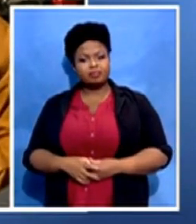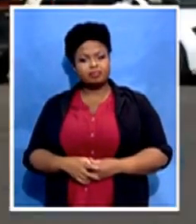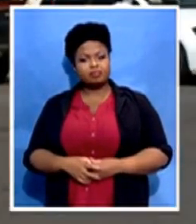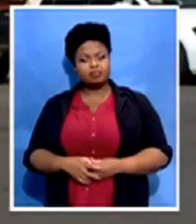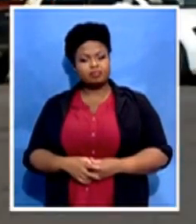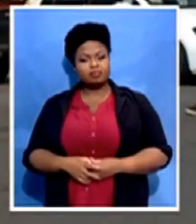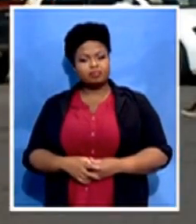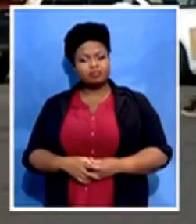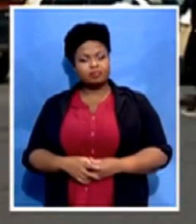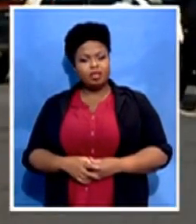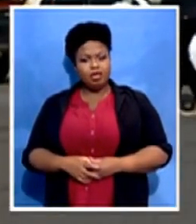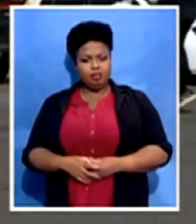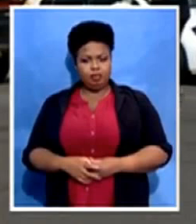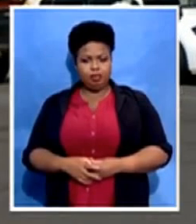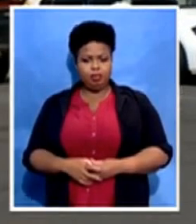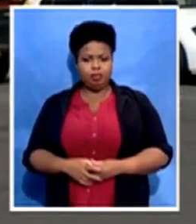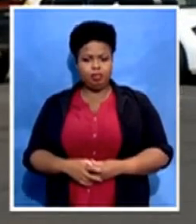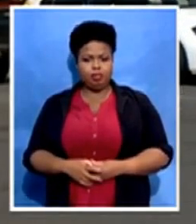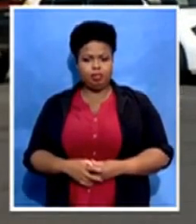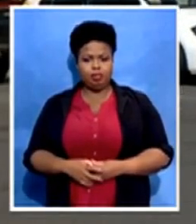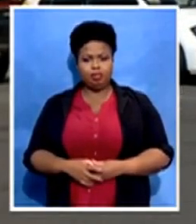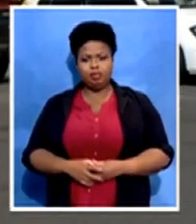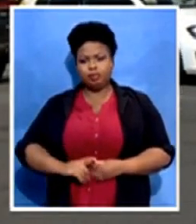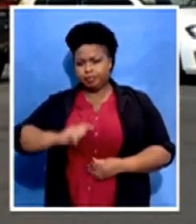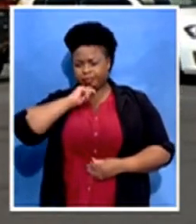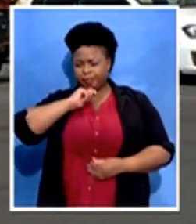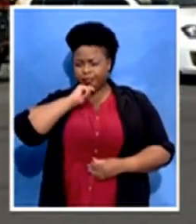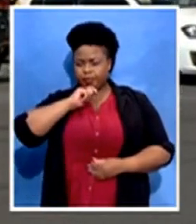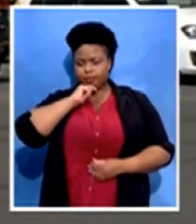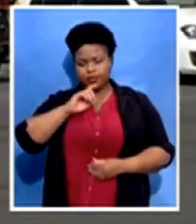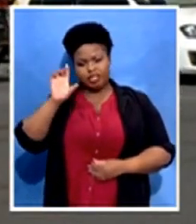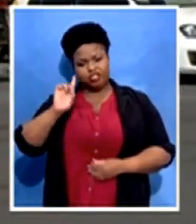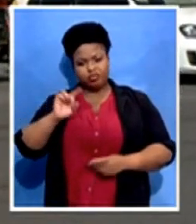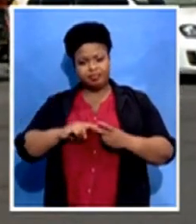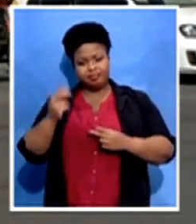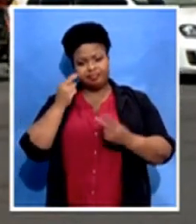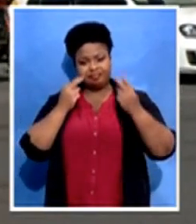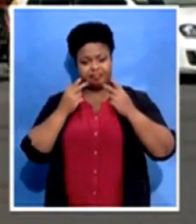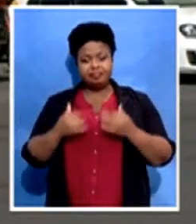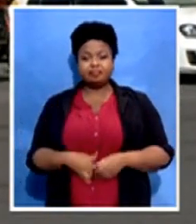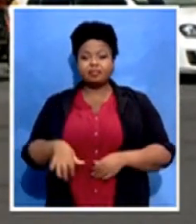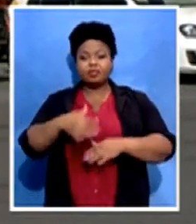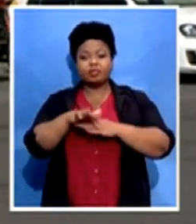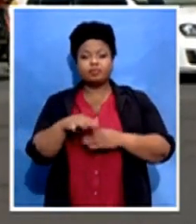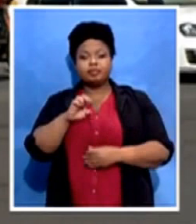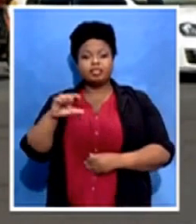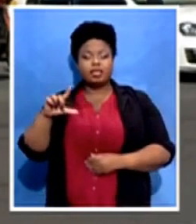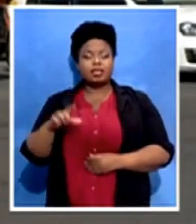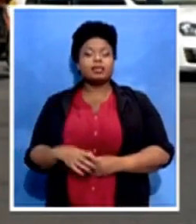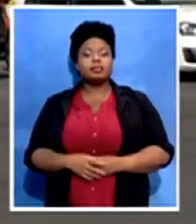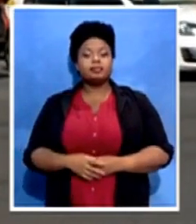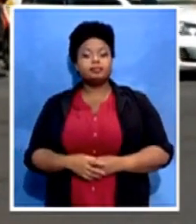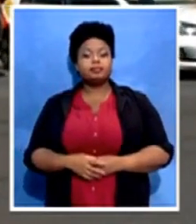A very good morning to you too, Desiree, and to the viewers. Well, we're outside the East London Magistrate Court, where